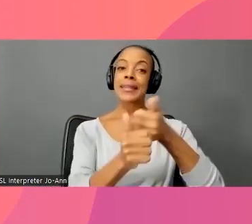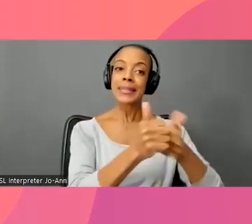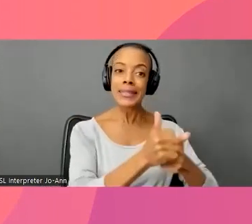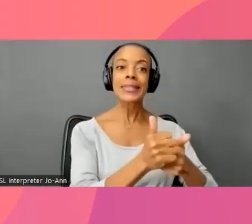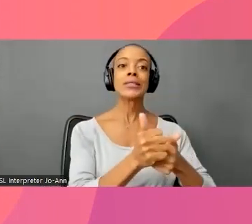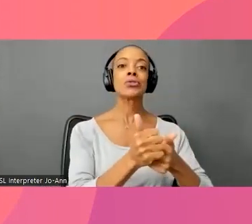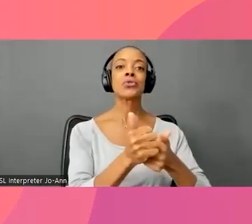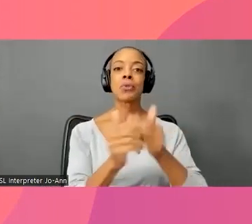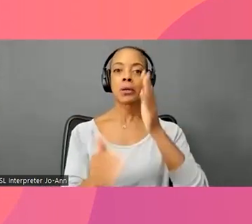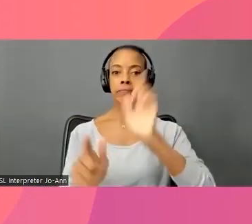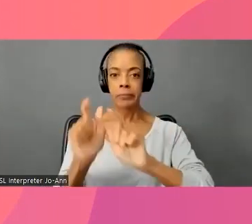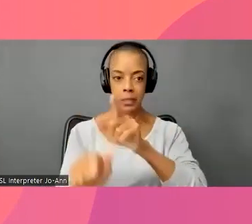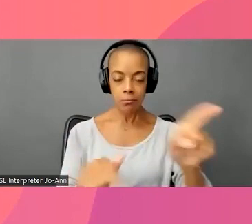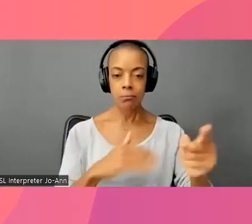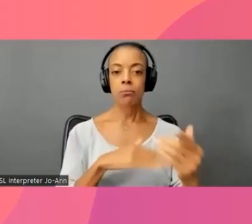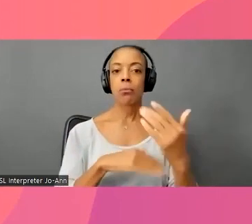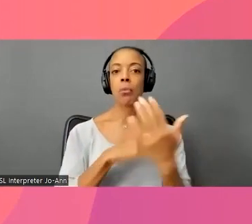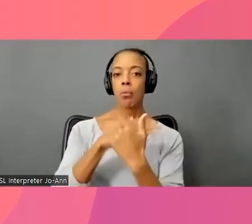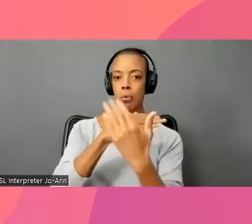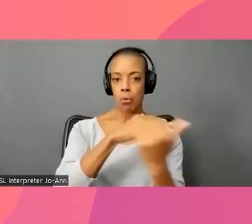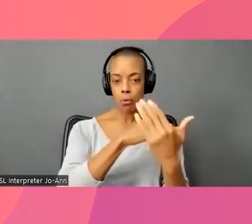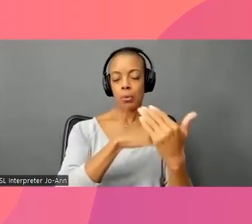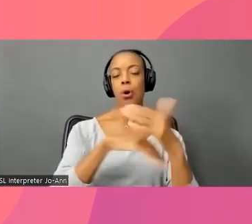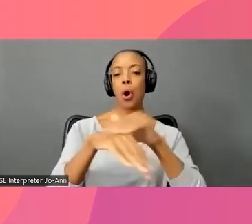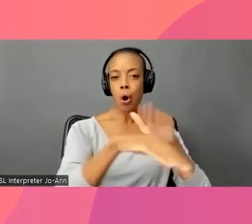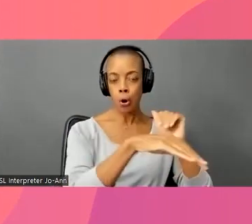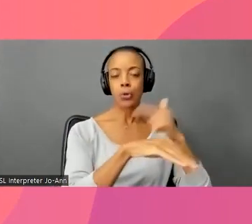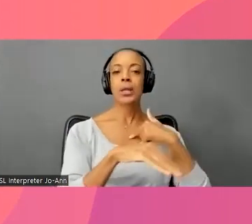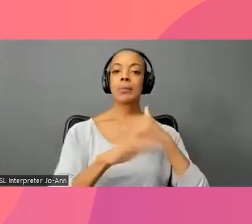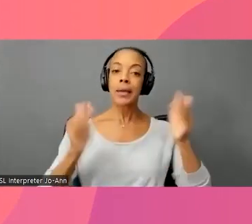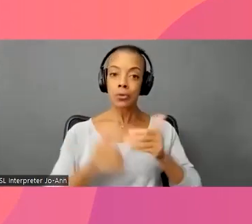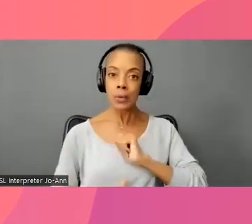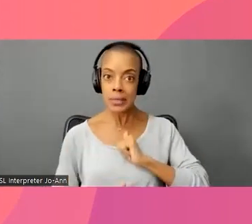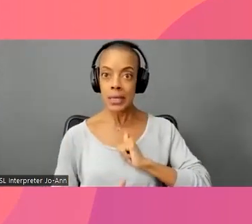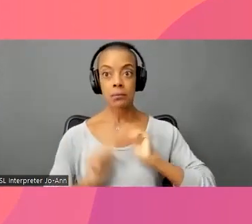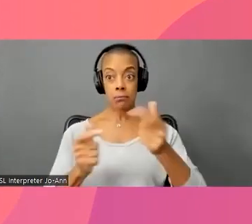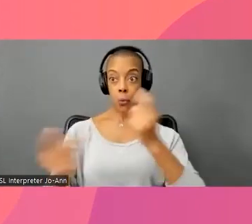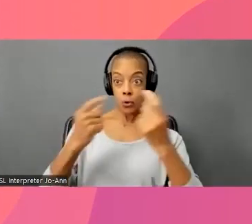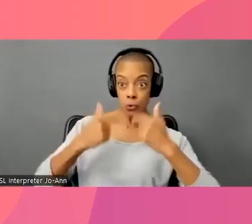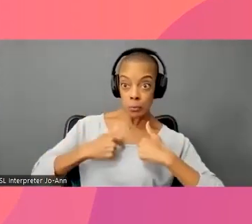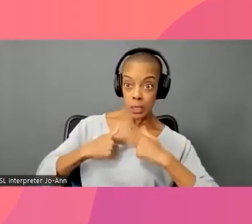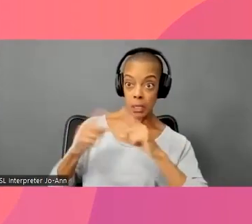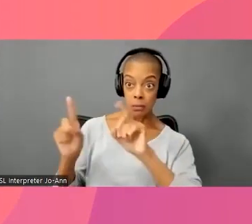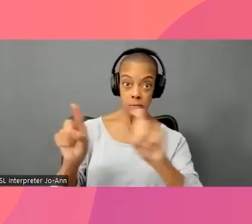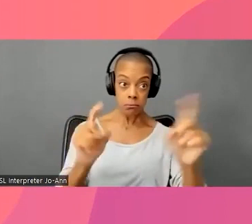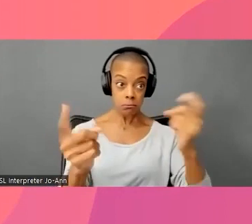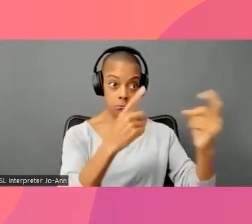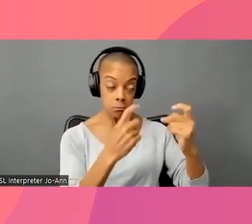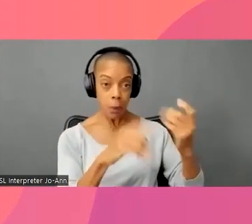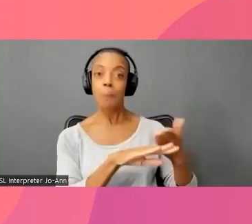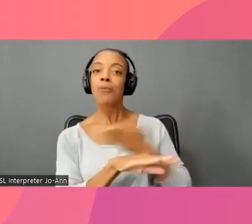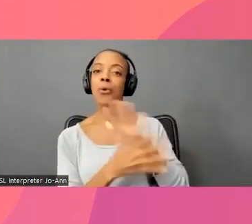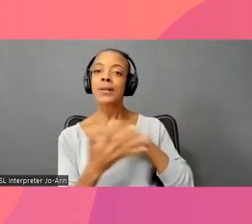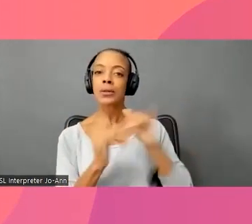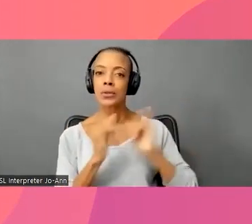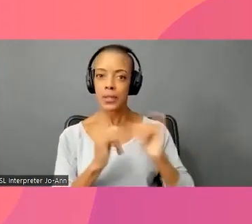introduced myself. I allowed them to share any concerns that they had or any questions they wanted to ask before they scheduled their interview and